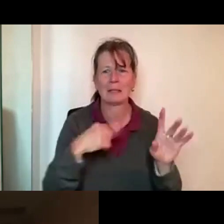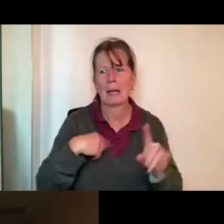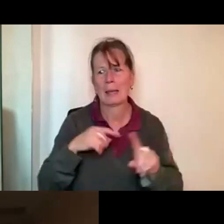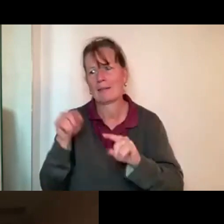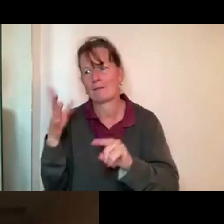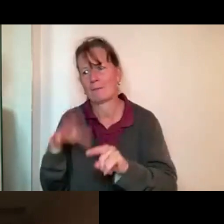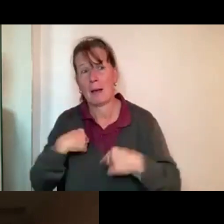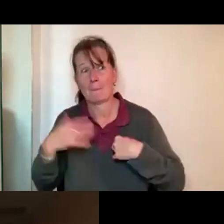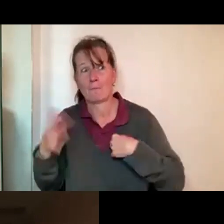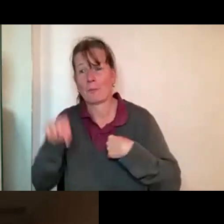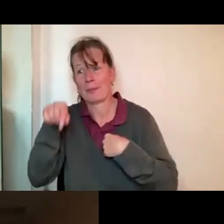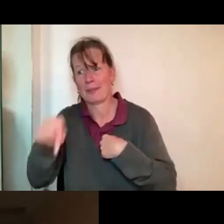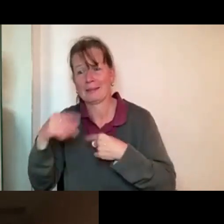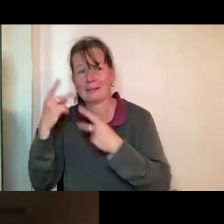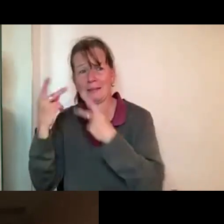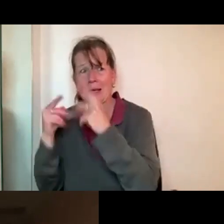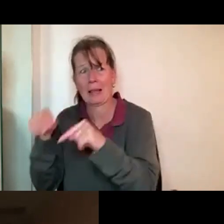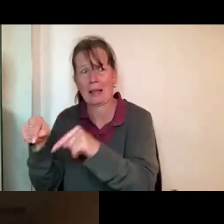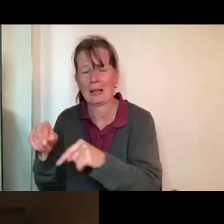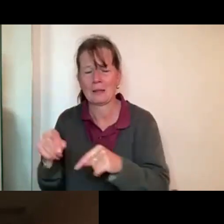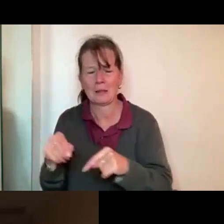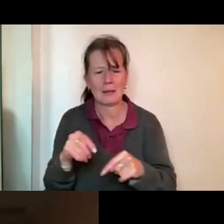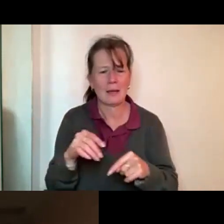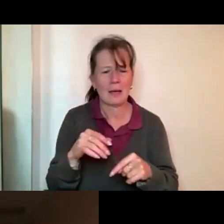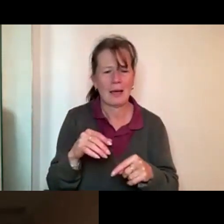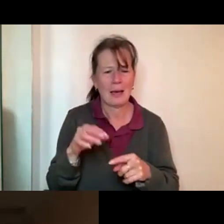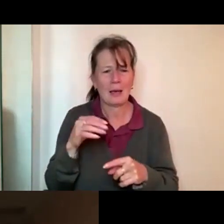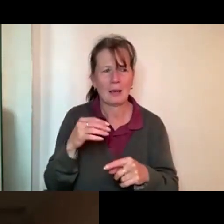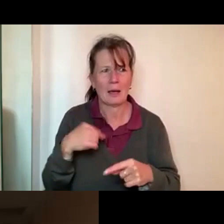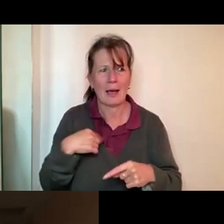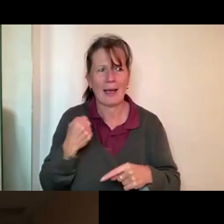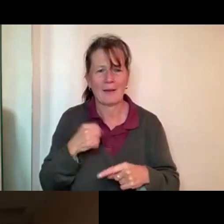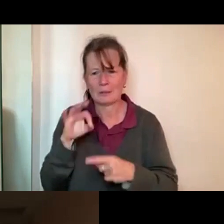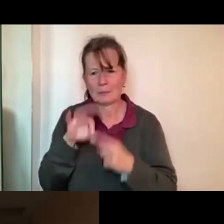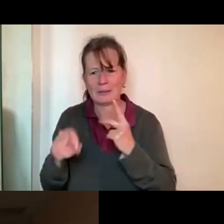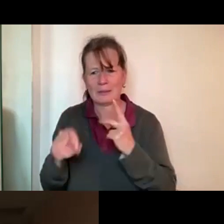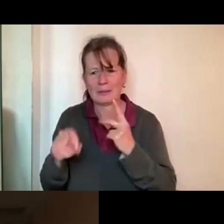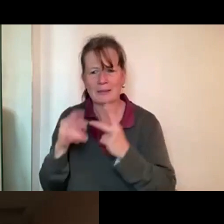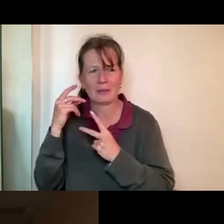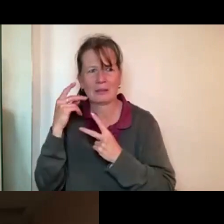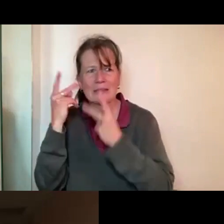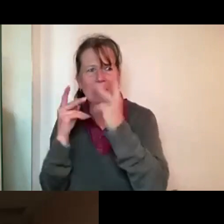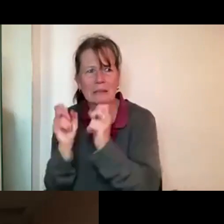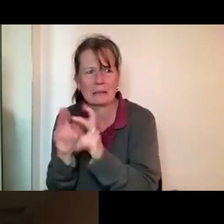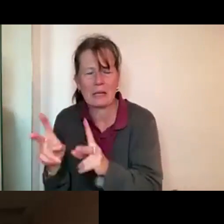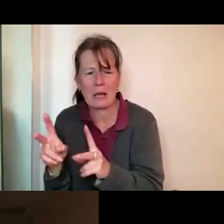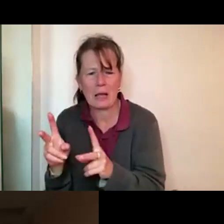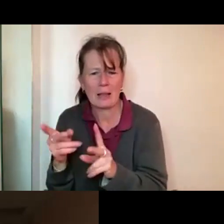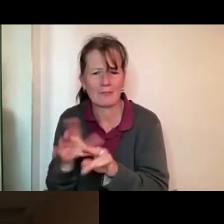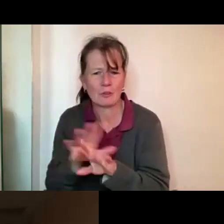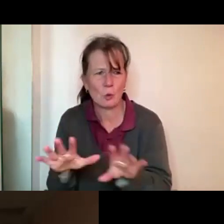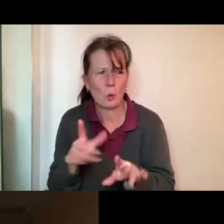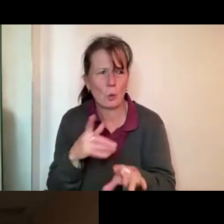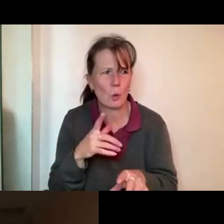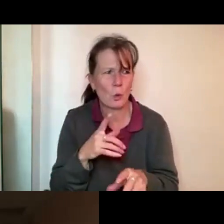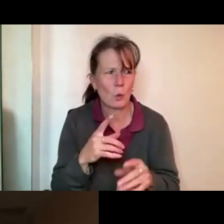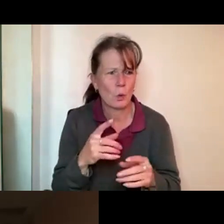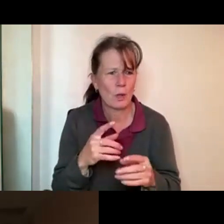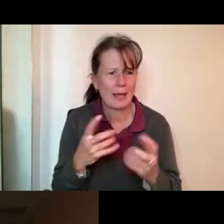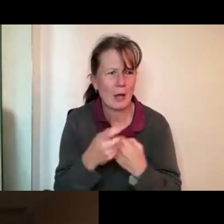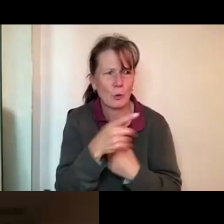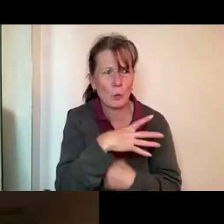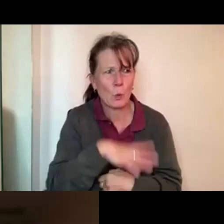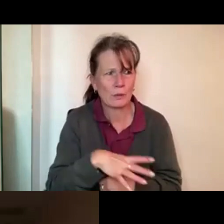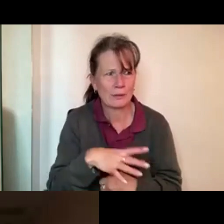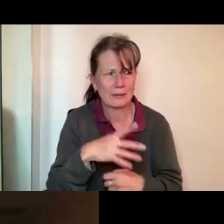sound. And it might not be the specific sound that you're looking for, but if it is, I am open for this kind of new challenge. And Ty, as you were